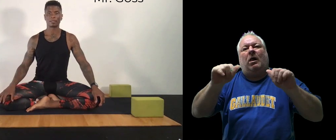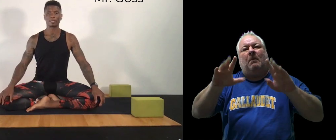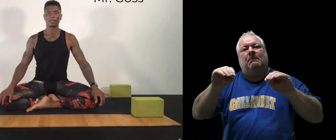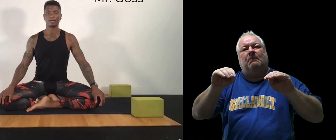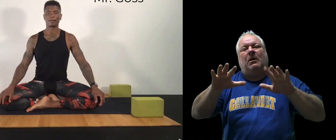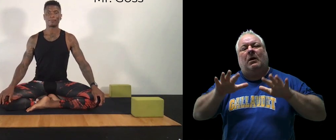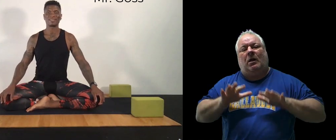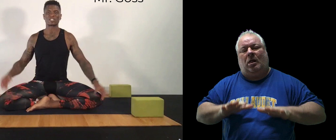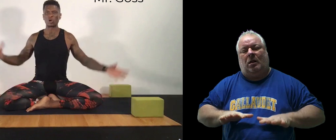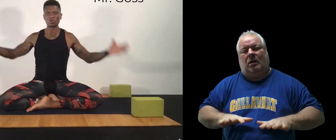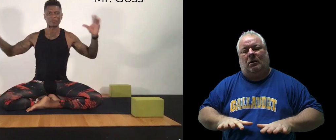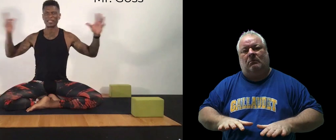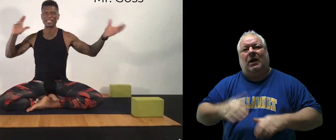calm,